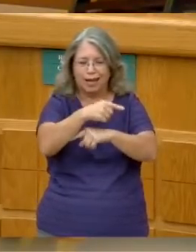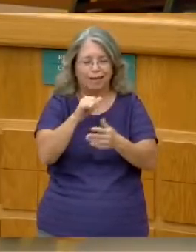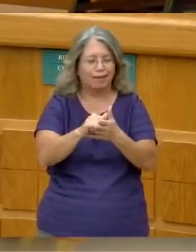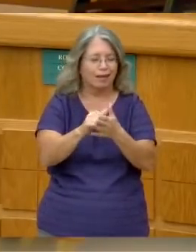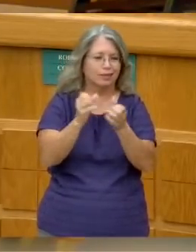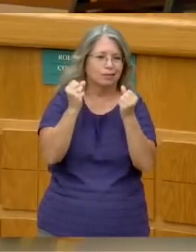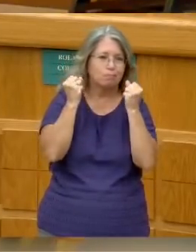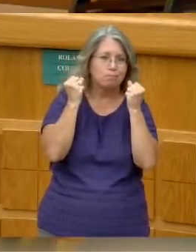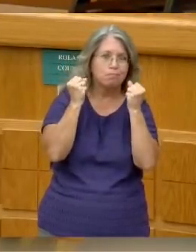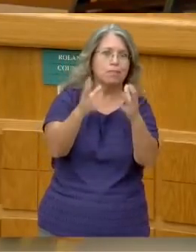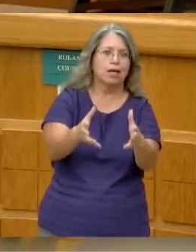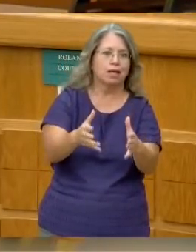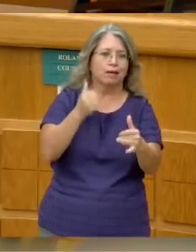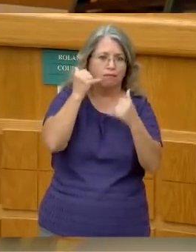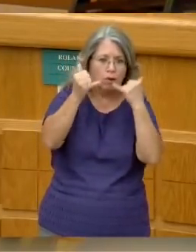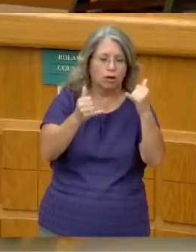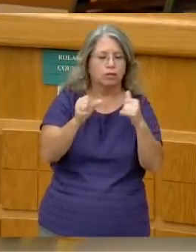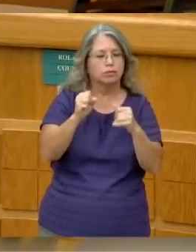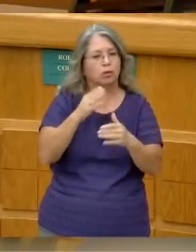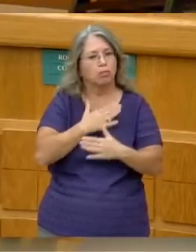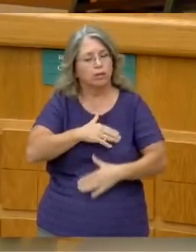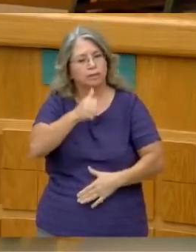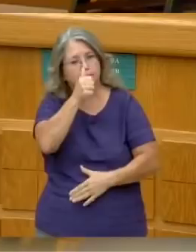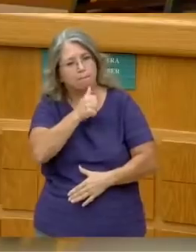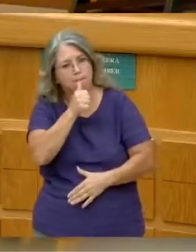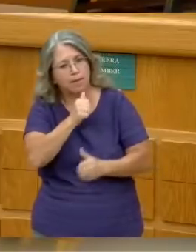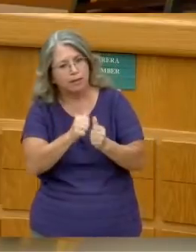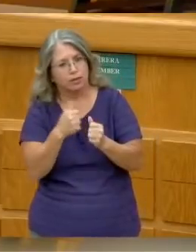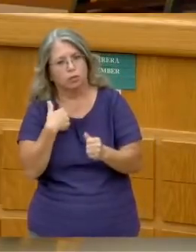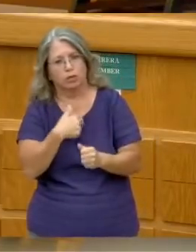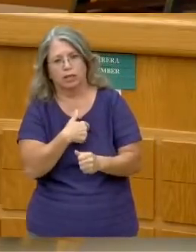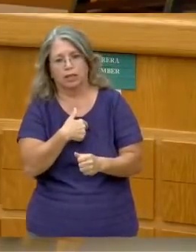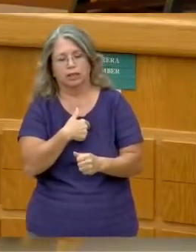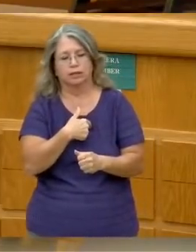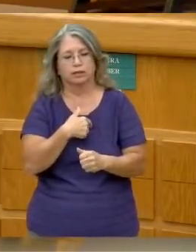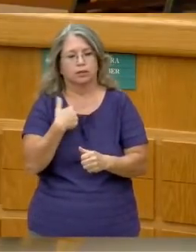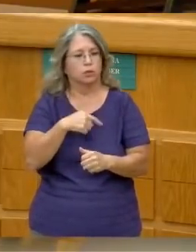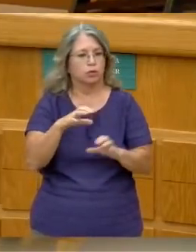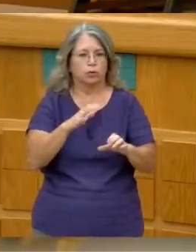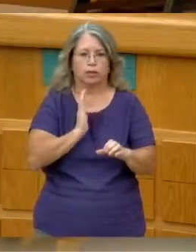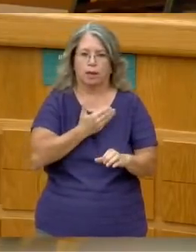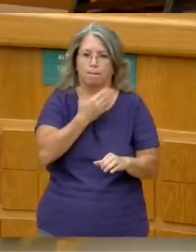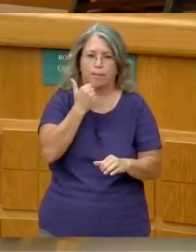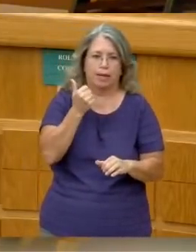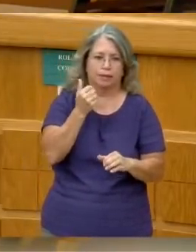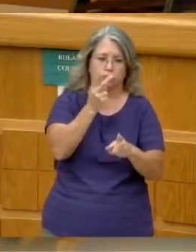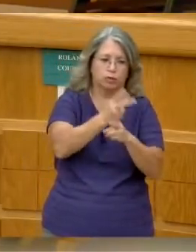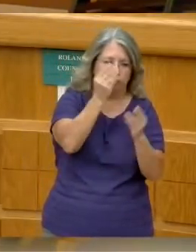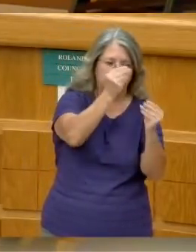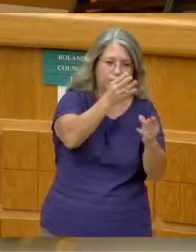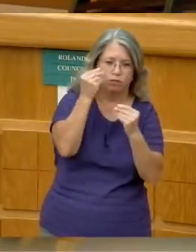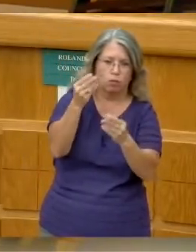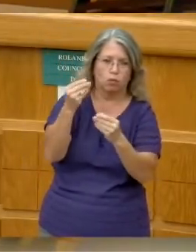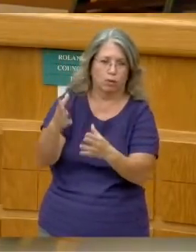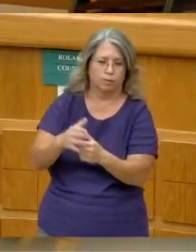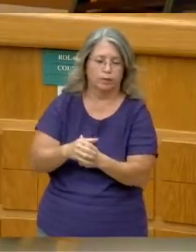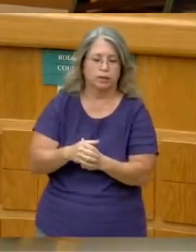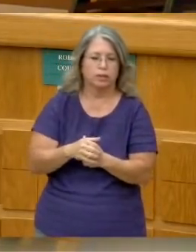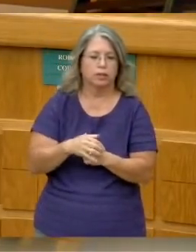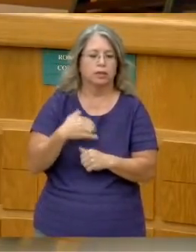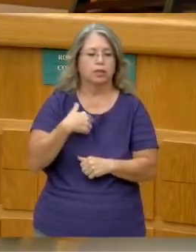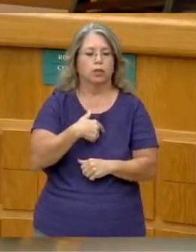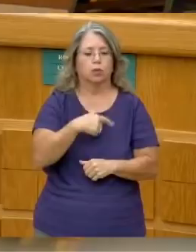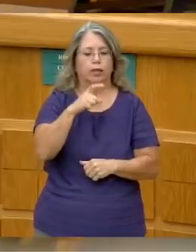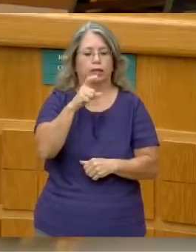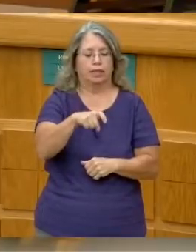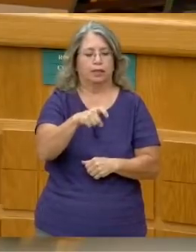calls. Be patient with us. We are doing our very best to keep everybody informed. And we need to make sure that the positives